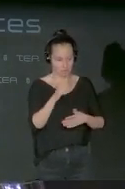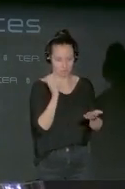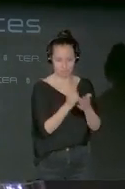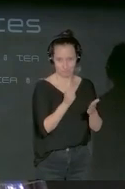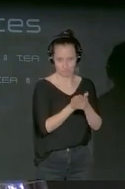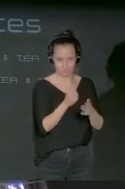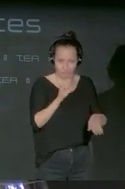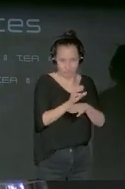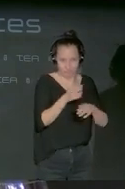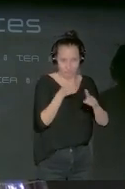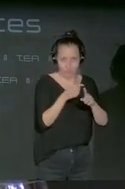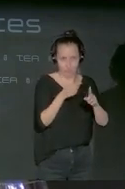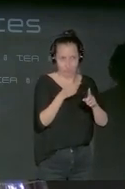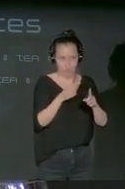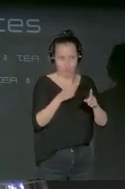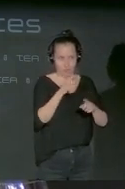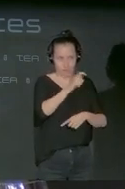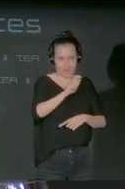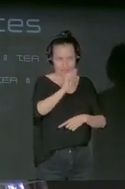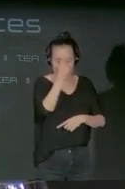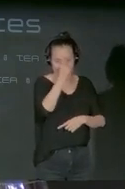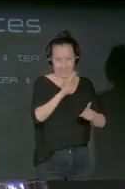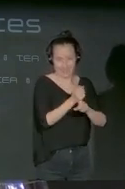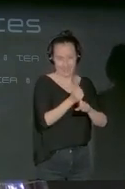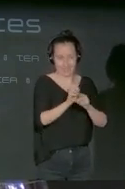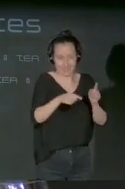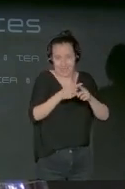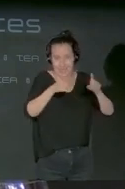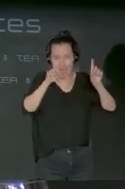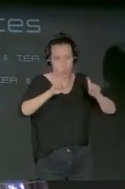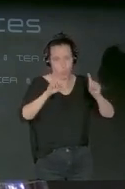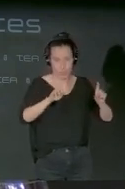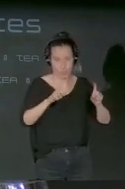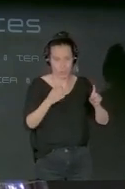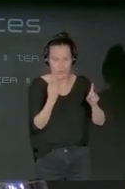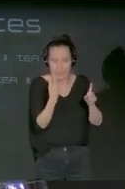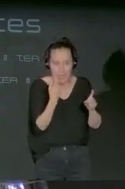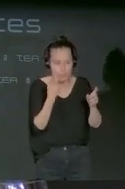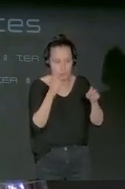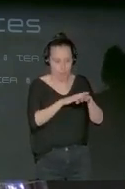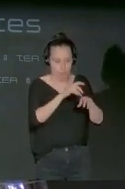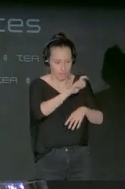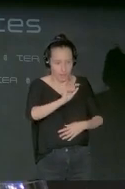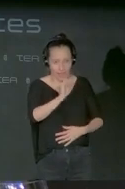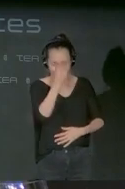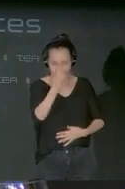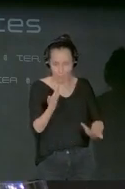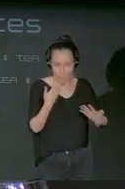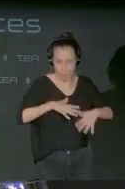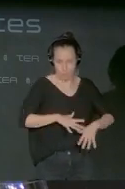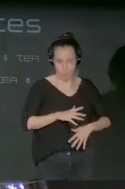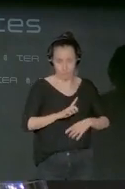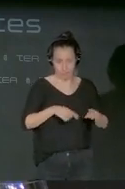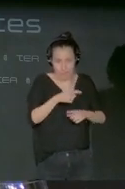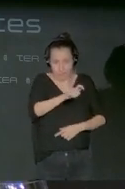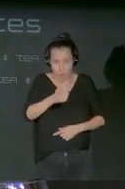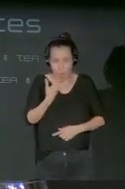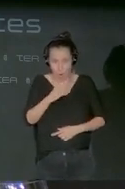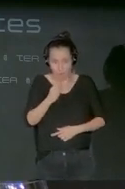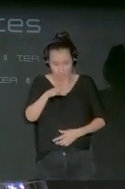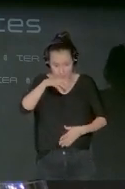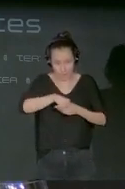have the best emerging talent in Europe and route for the young people to the industry. But we also have to attract talent to Europe and secure